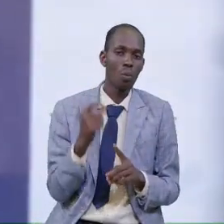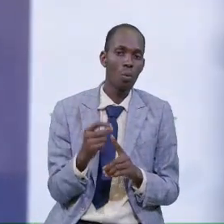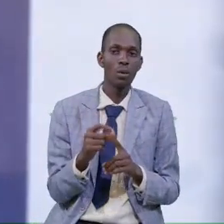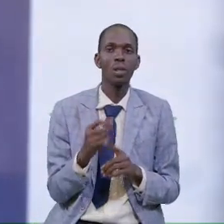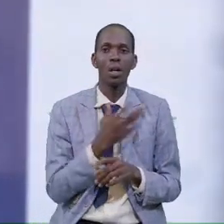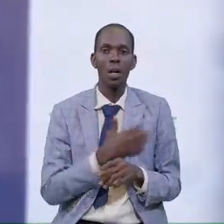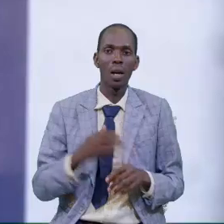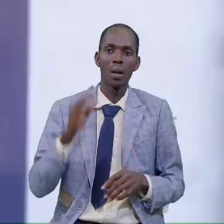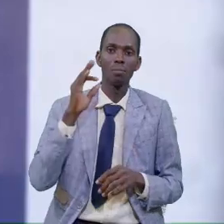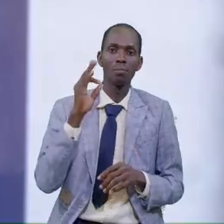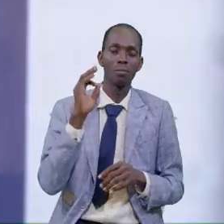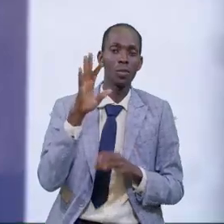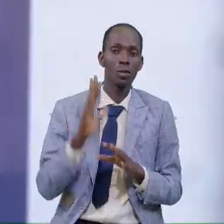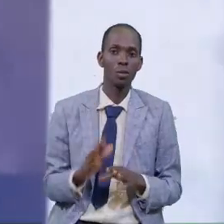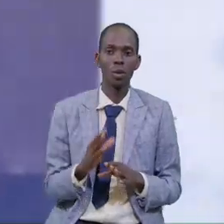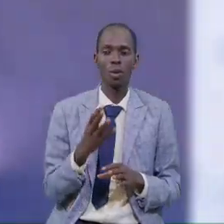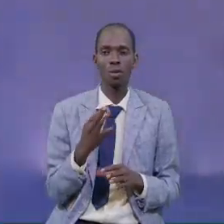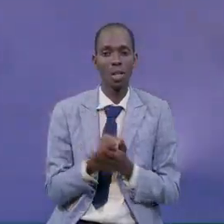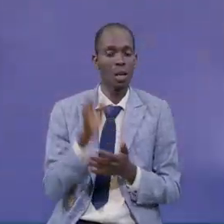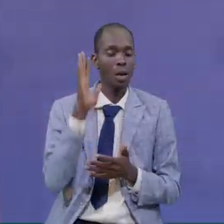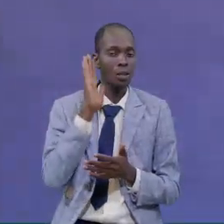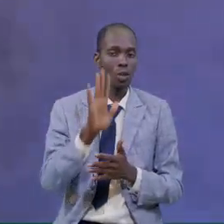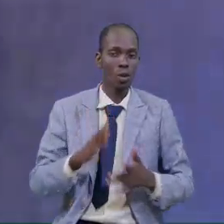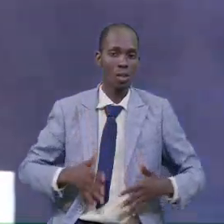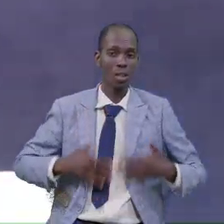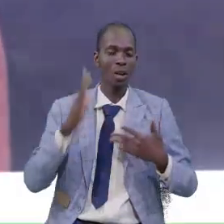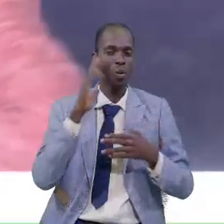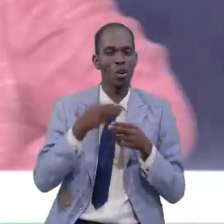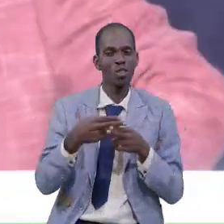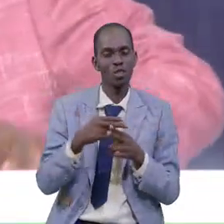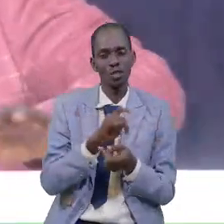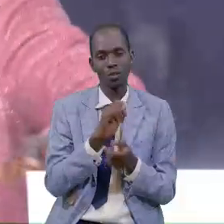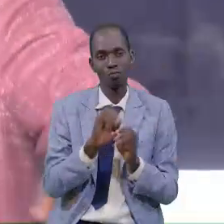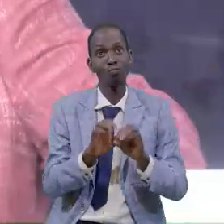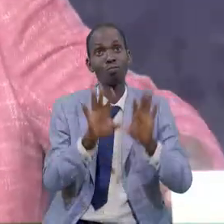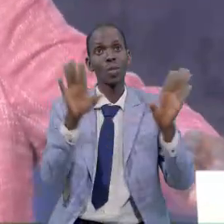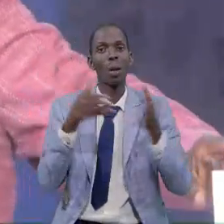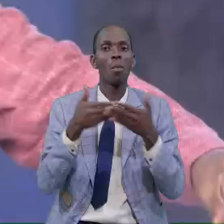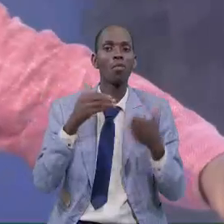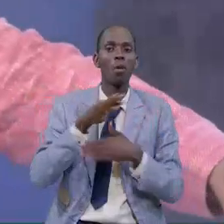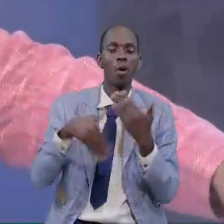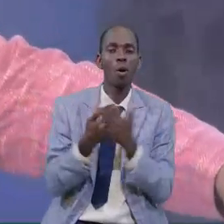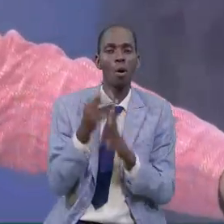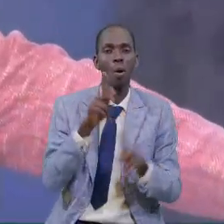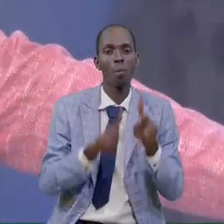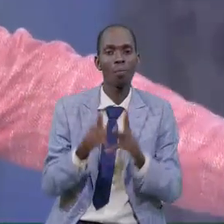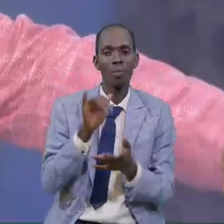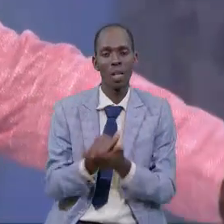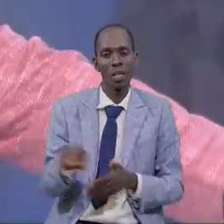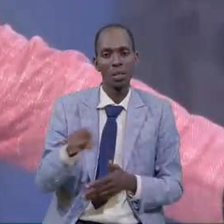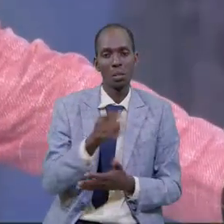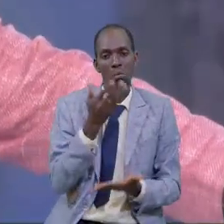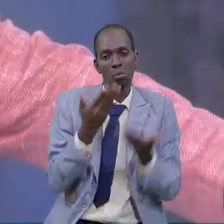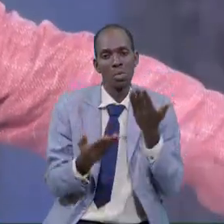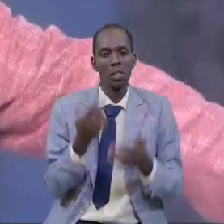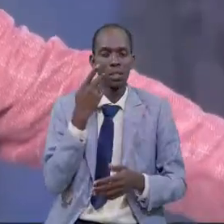way that your light will so shine before men that they will see your good works and glorify God,